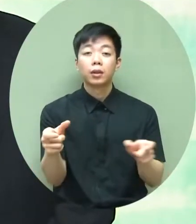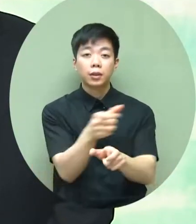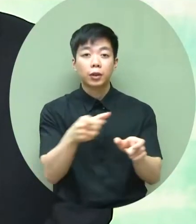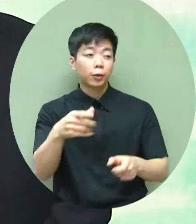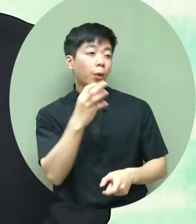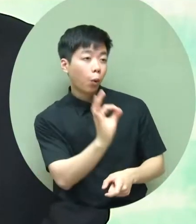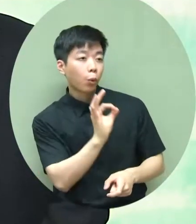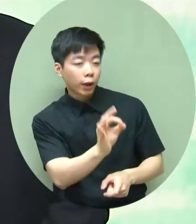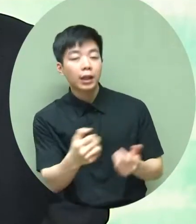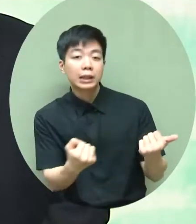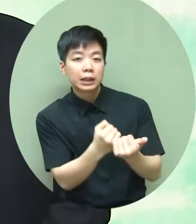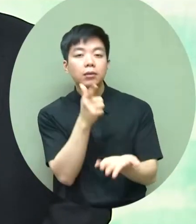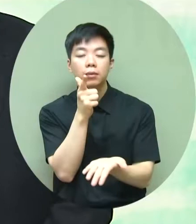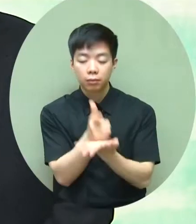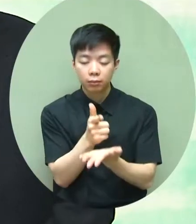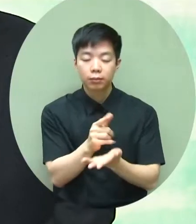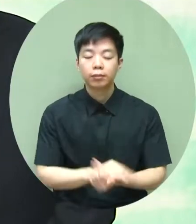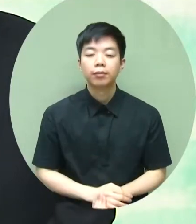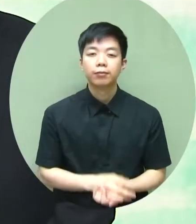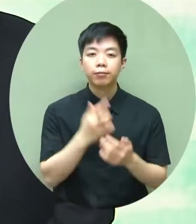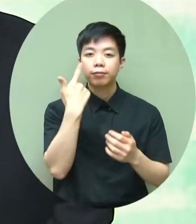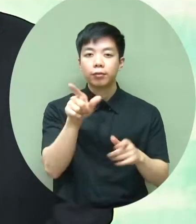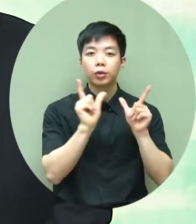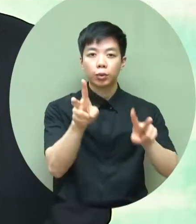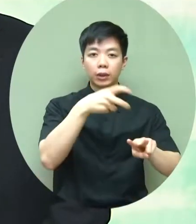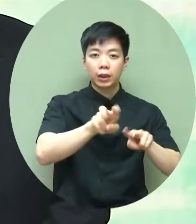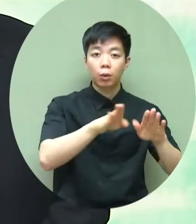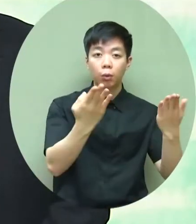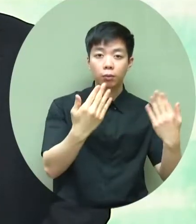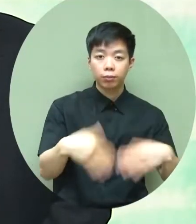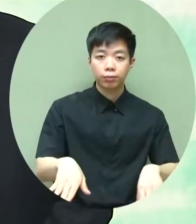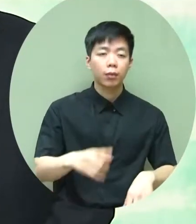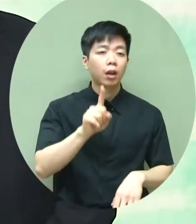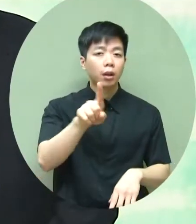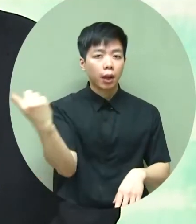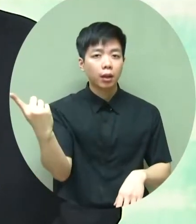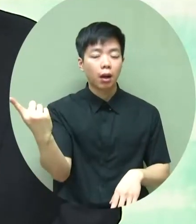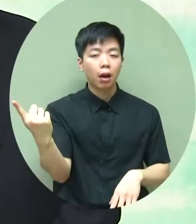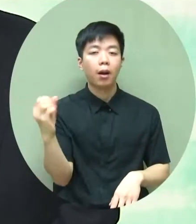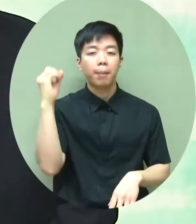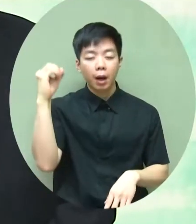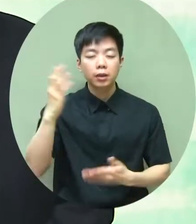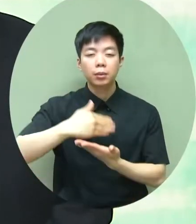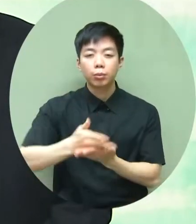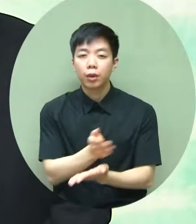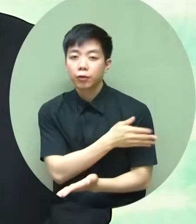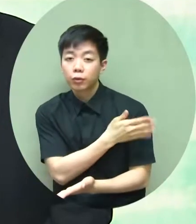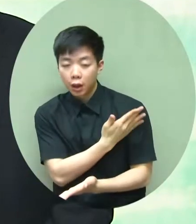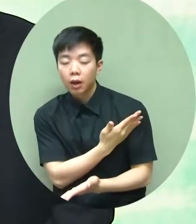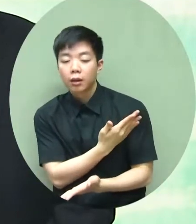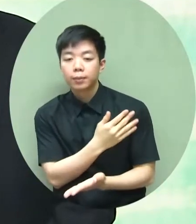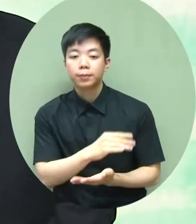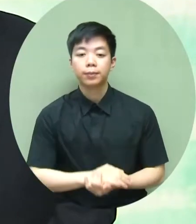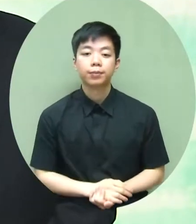an ecology where it can be sustainable and commercially viable. So when a new railway line